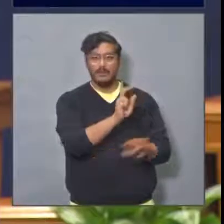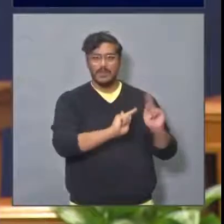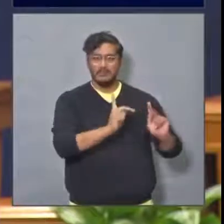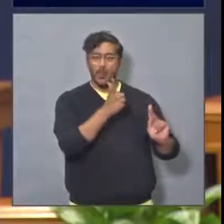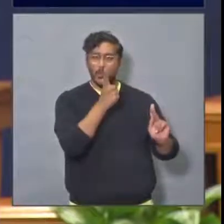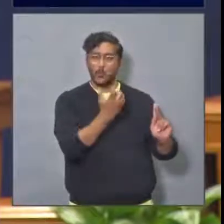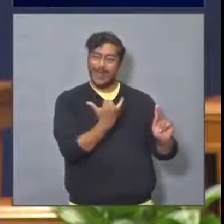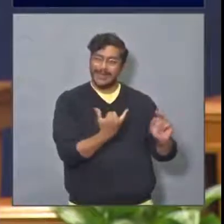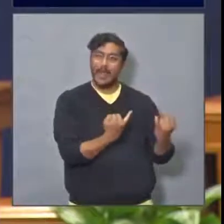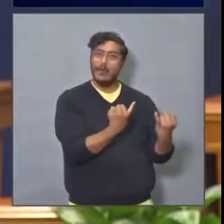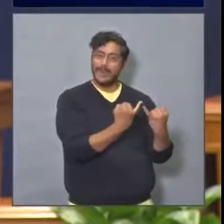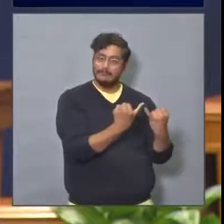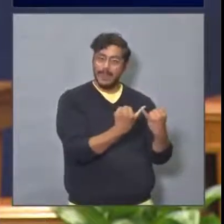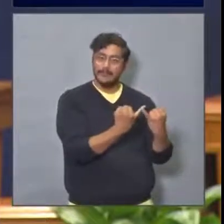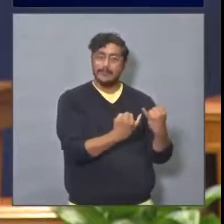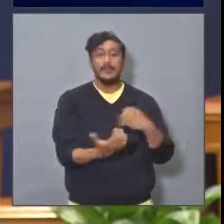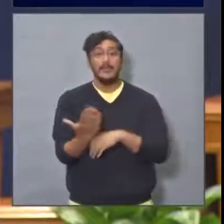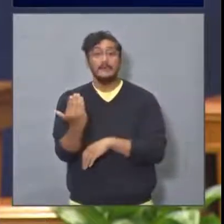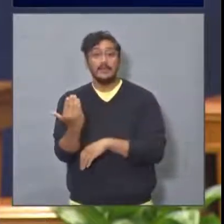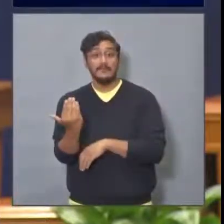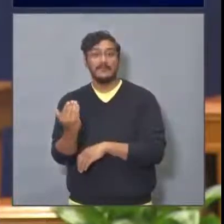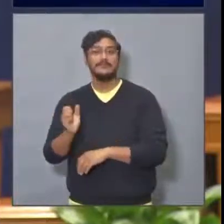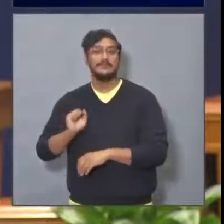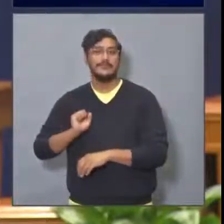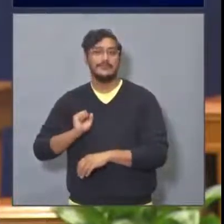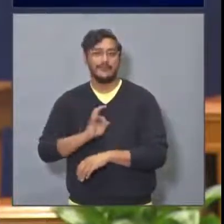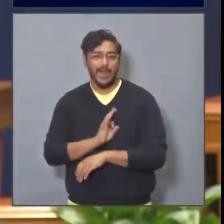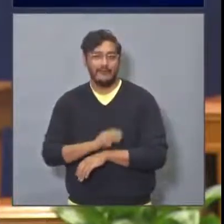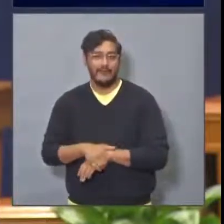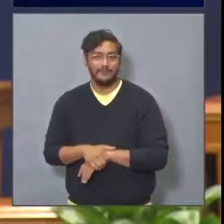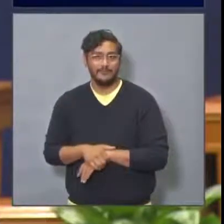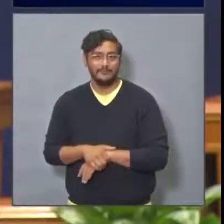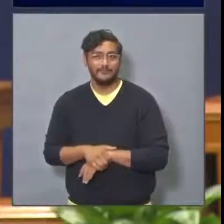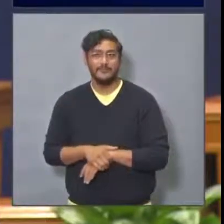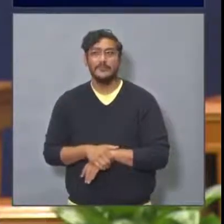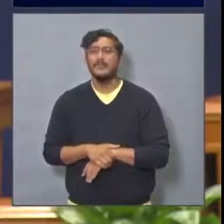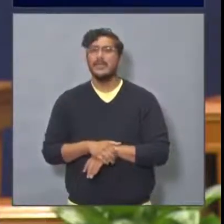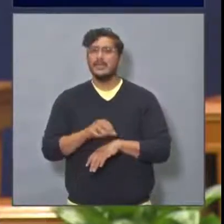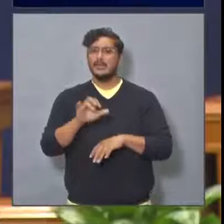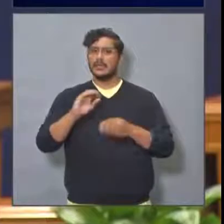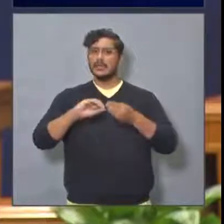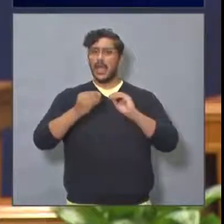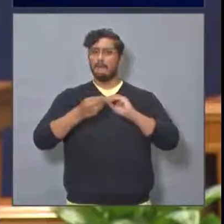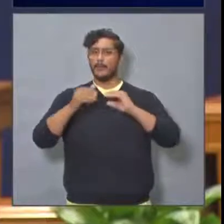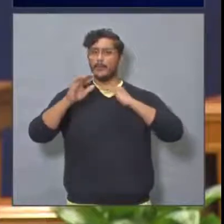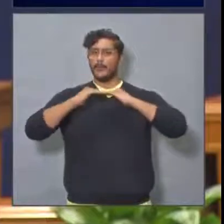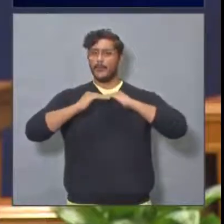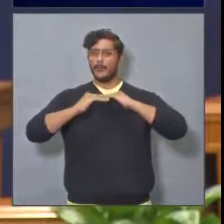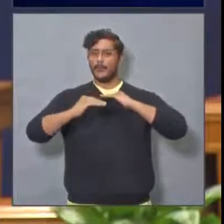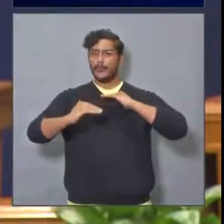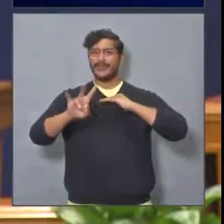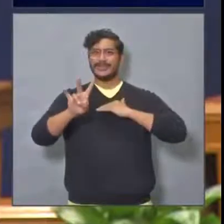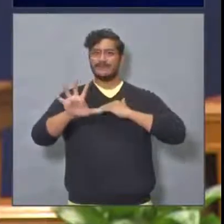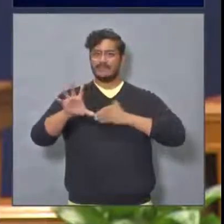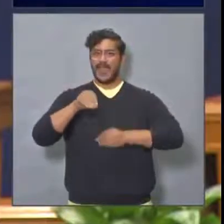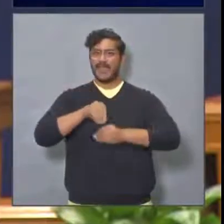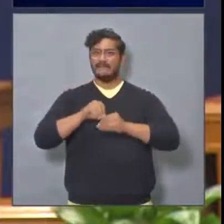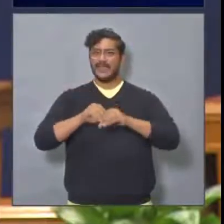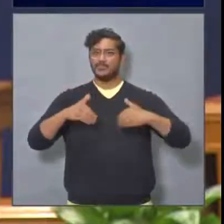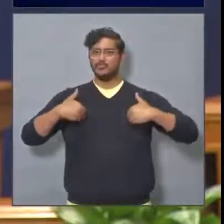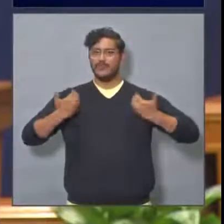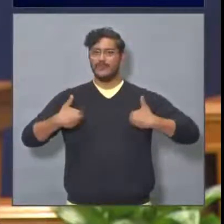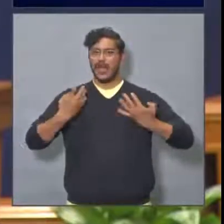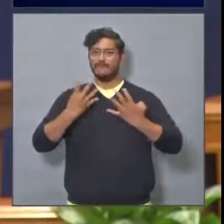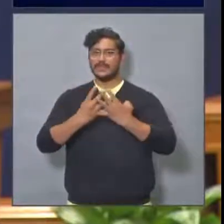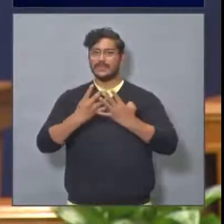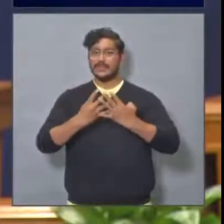who are incarcerated, and 15 among staff. And our number has stayed steady at 75 cases in the juvenile